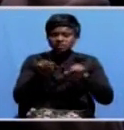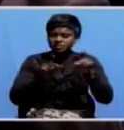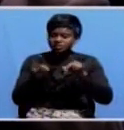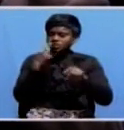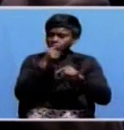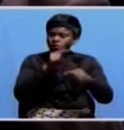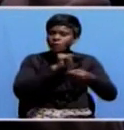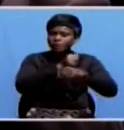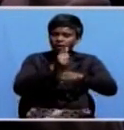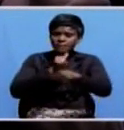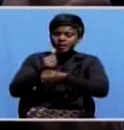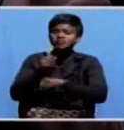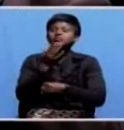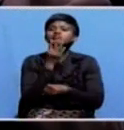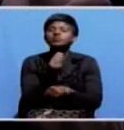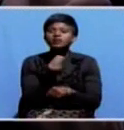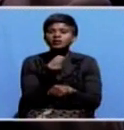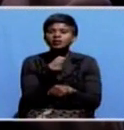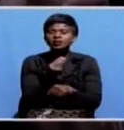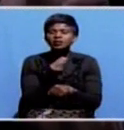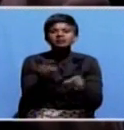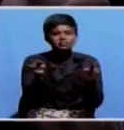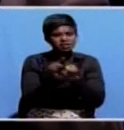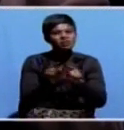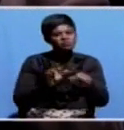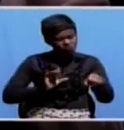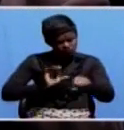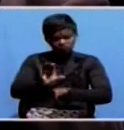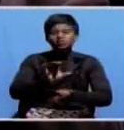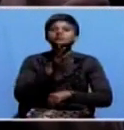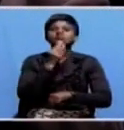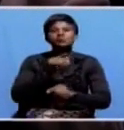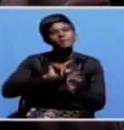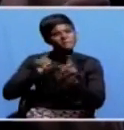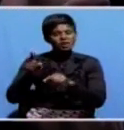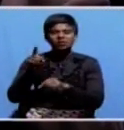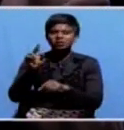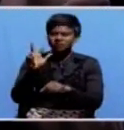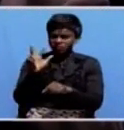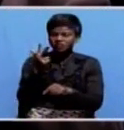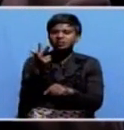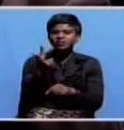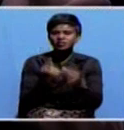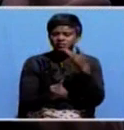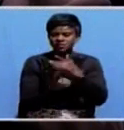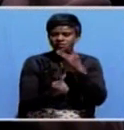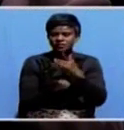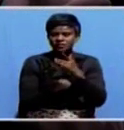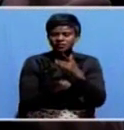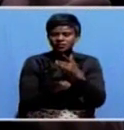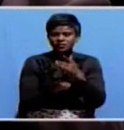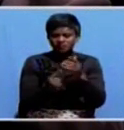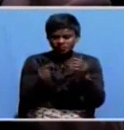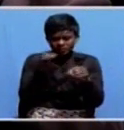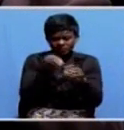ones really telling him to go for the third term. And within the region